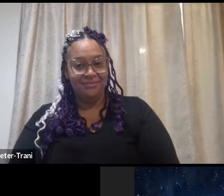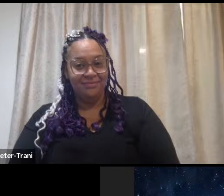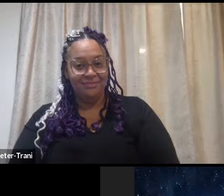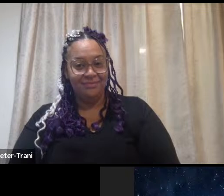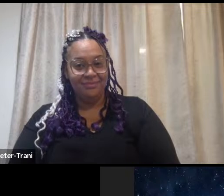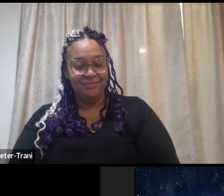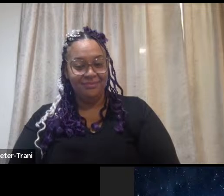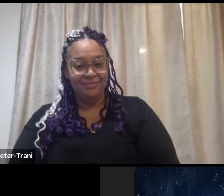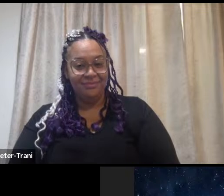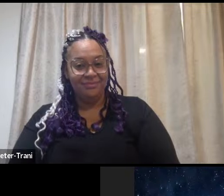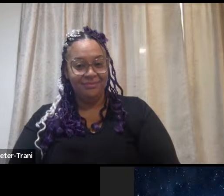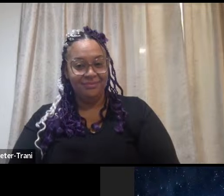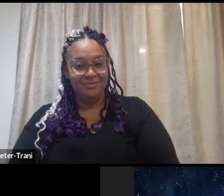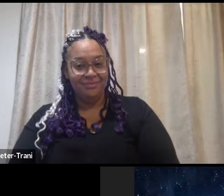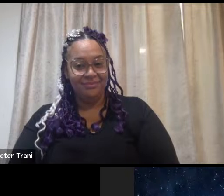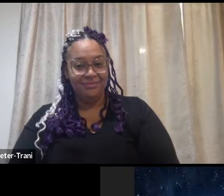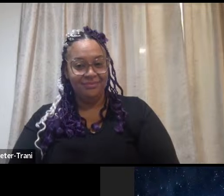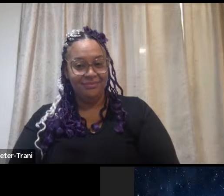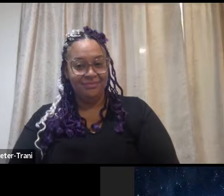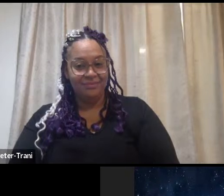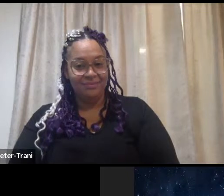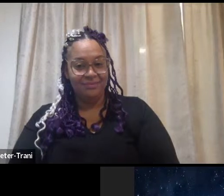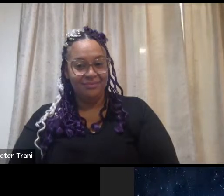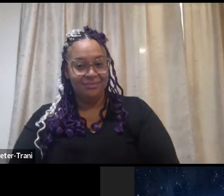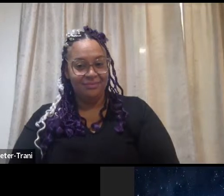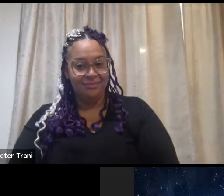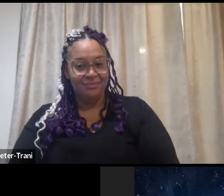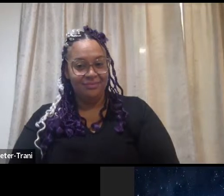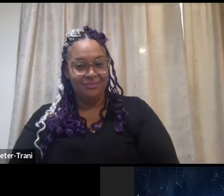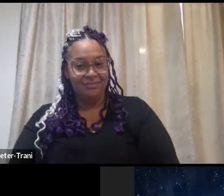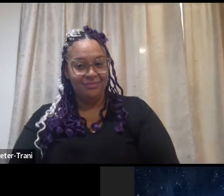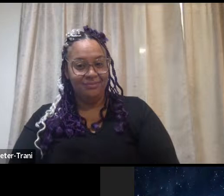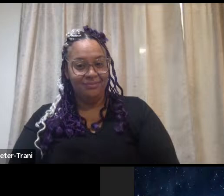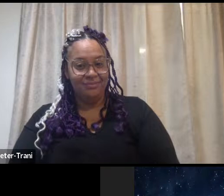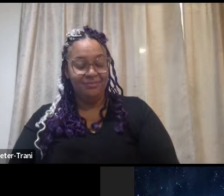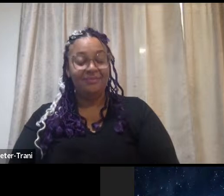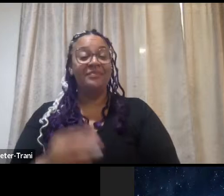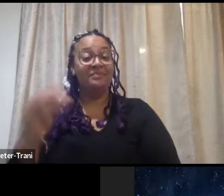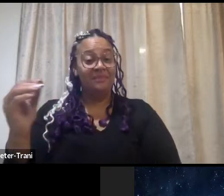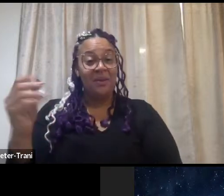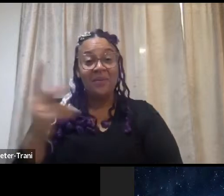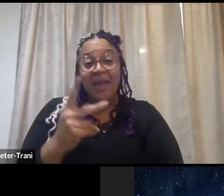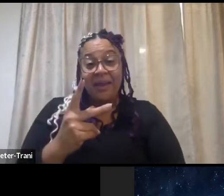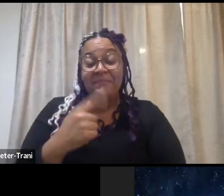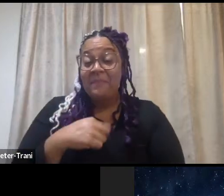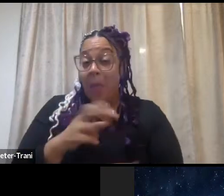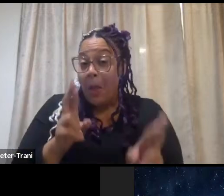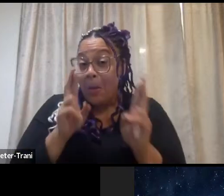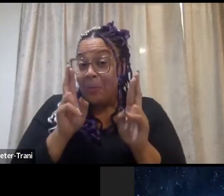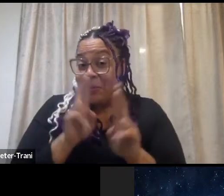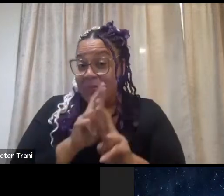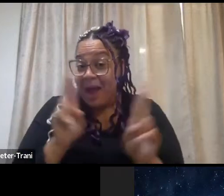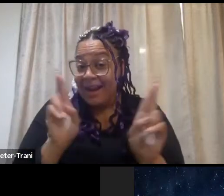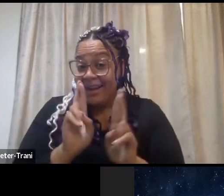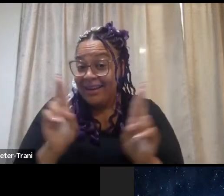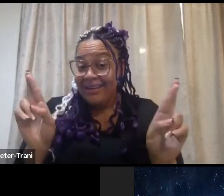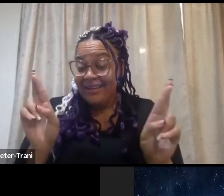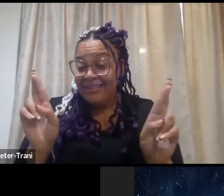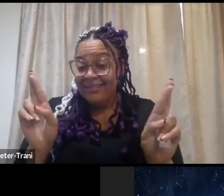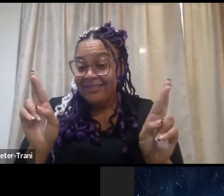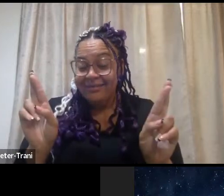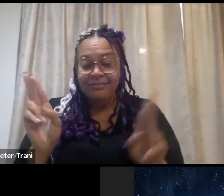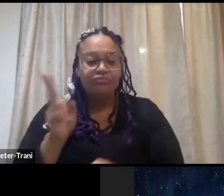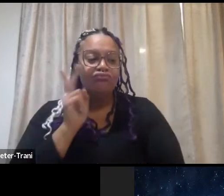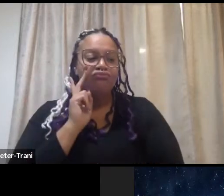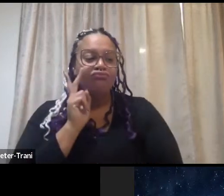Oh. All right. I hope Hope you're ready. Pisces, let's